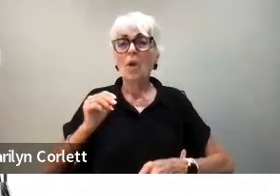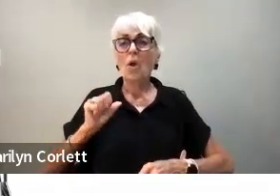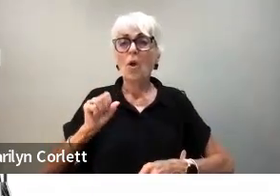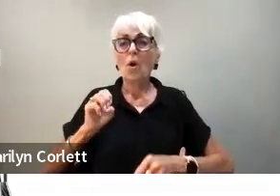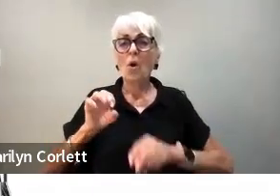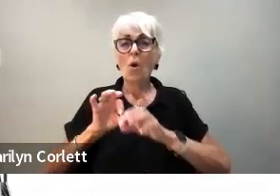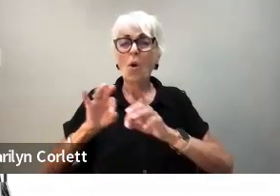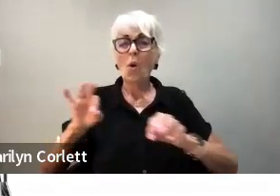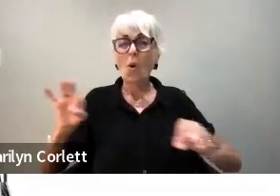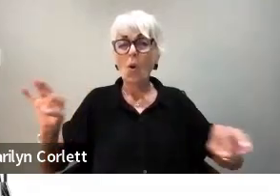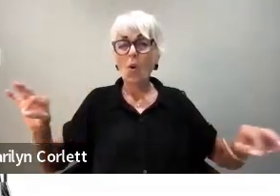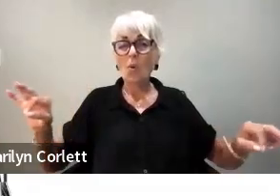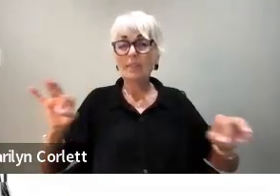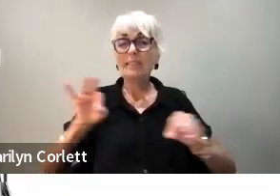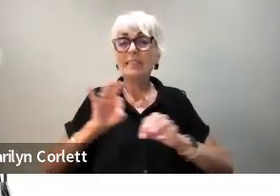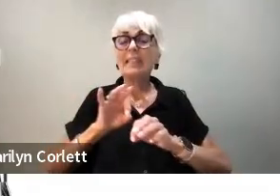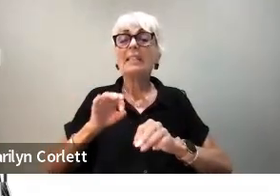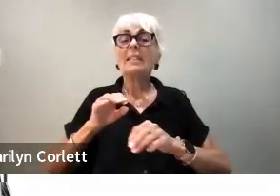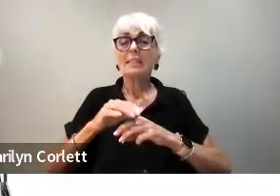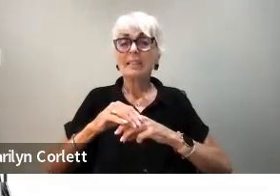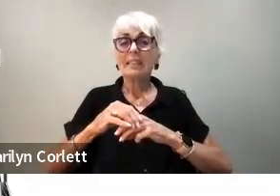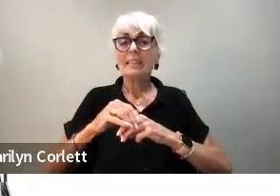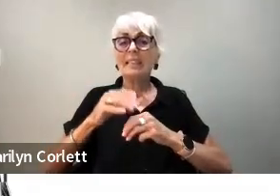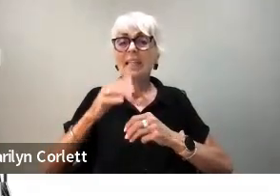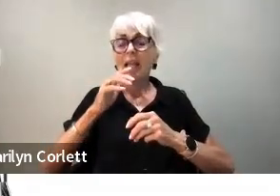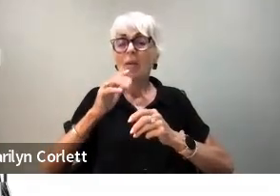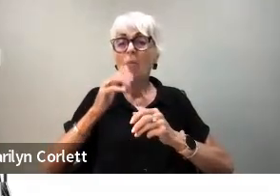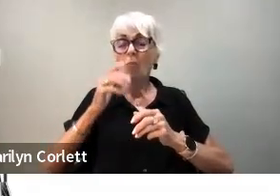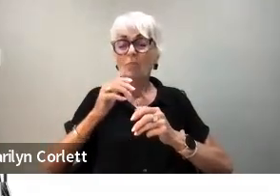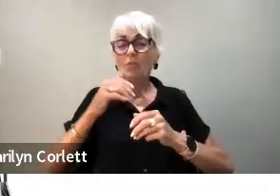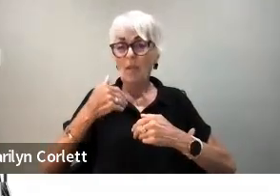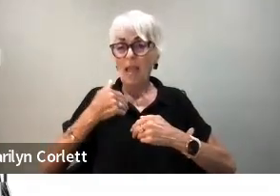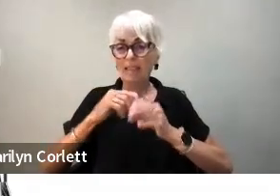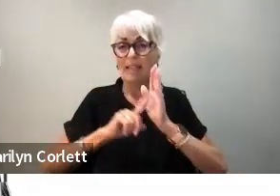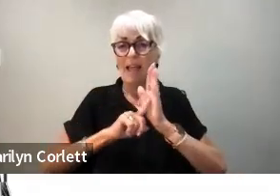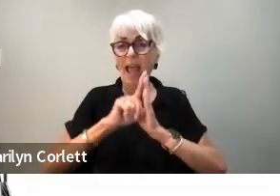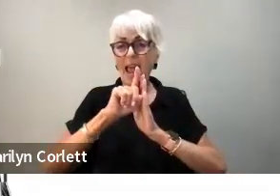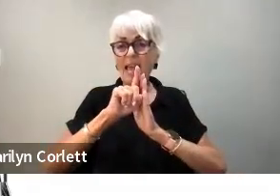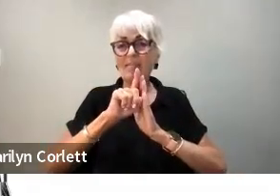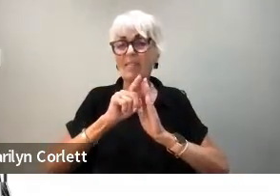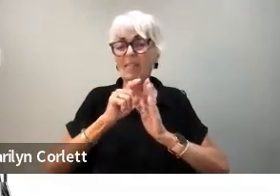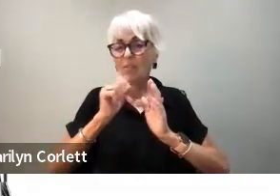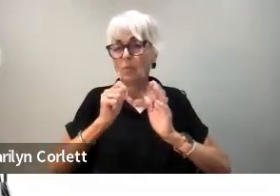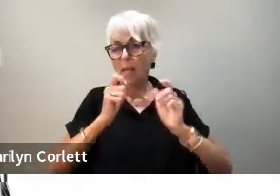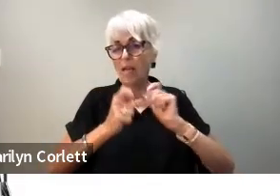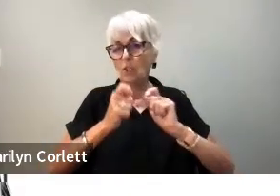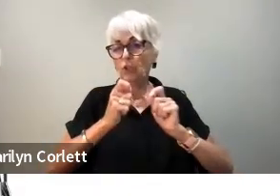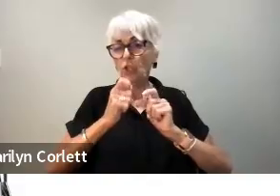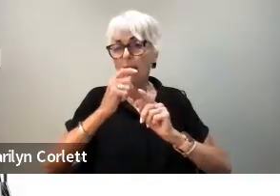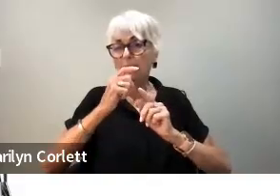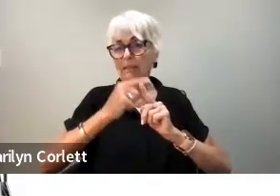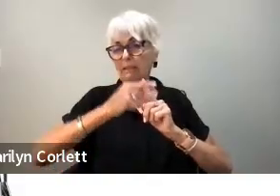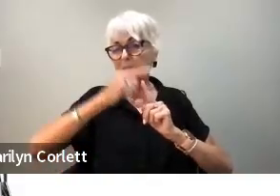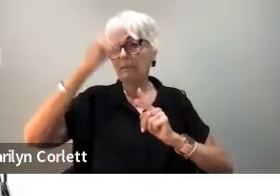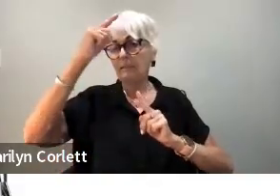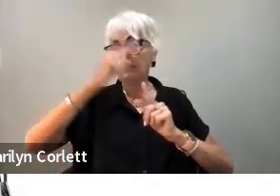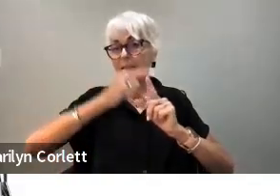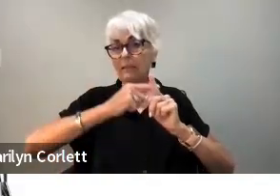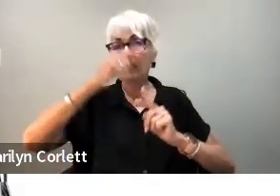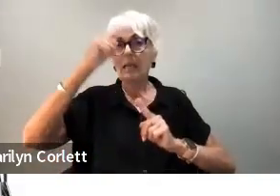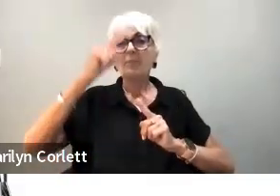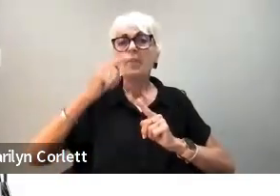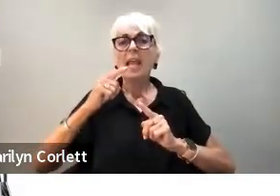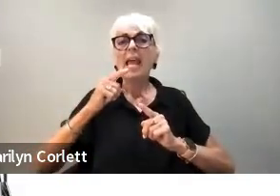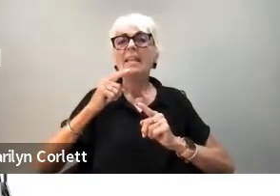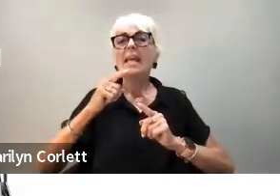long telescoping hose, so it can adjust to the height that your gutters are. And it just attaches to the hose and sprays out all the leaves and stuff in